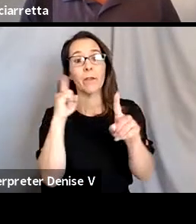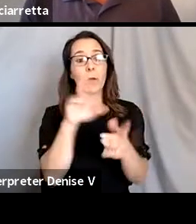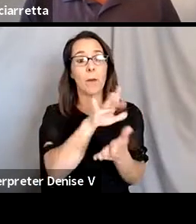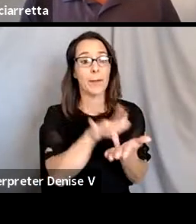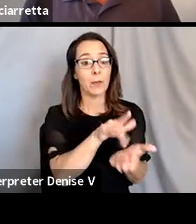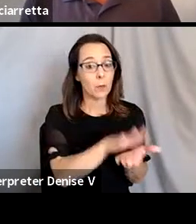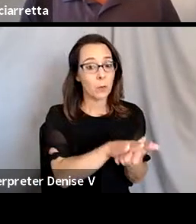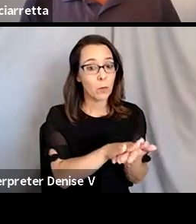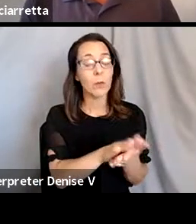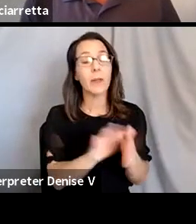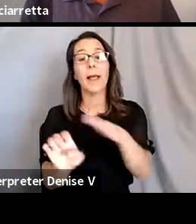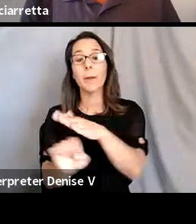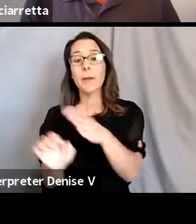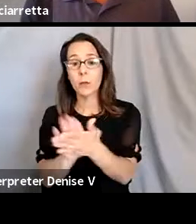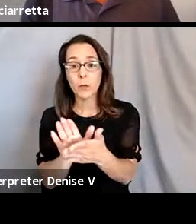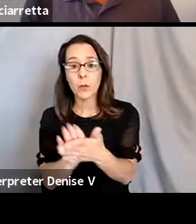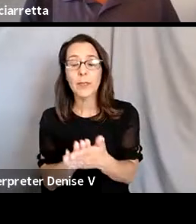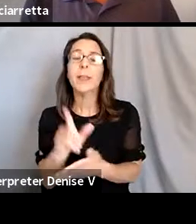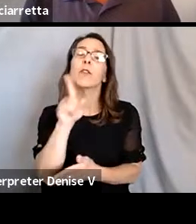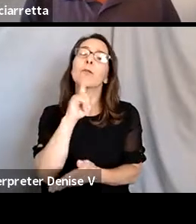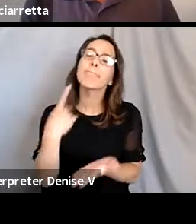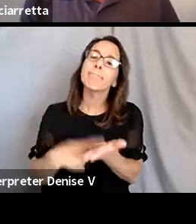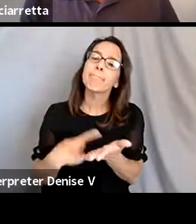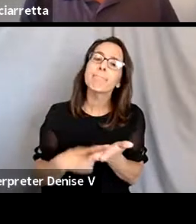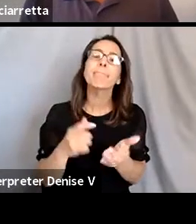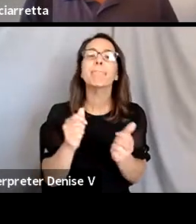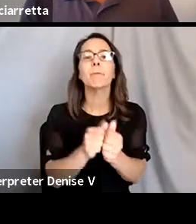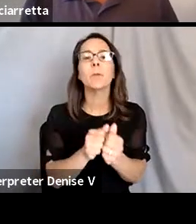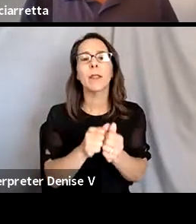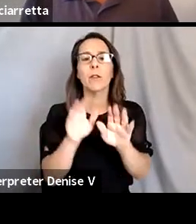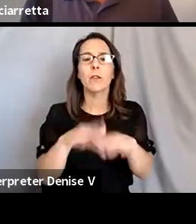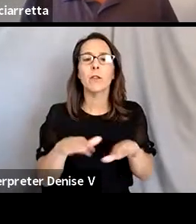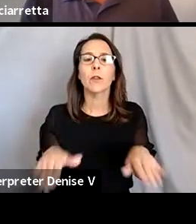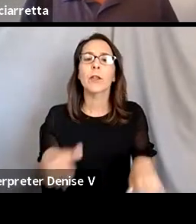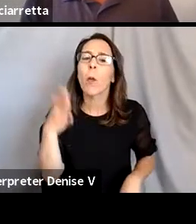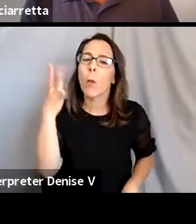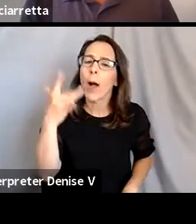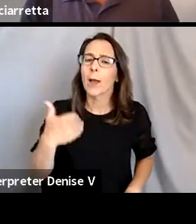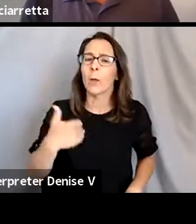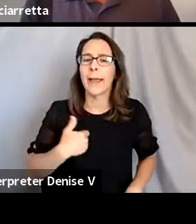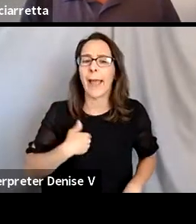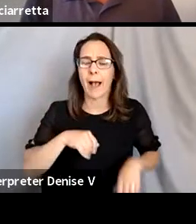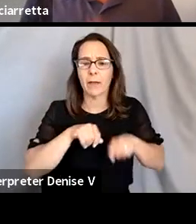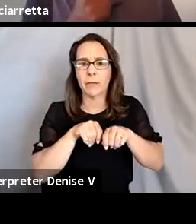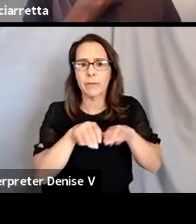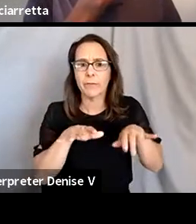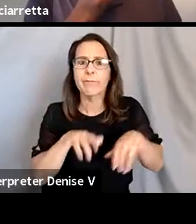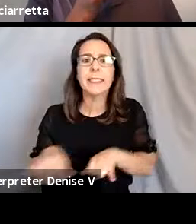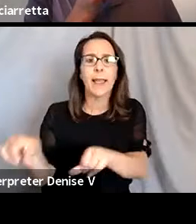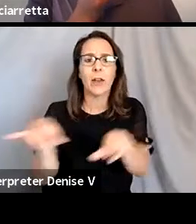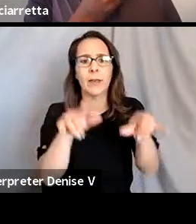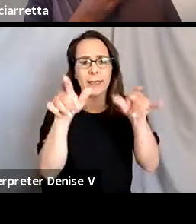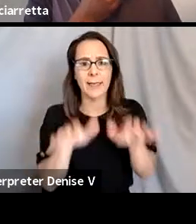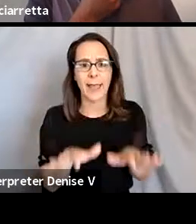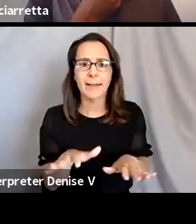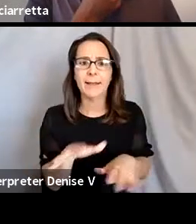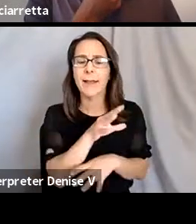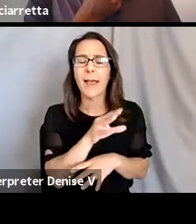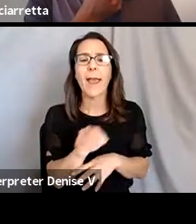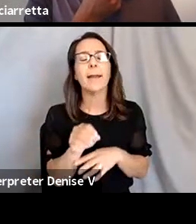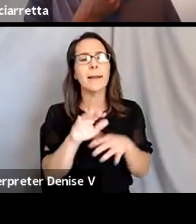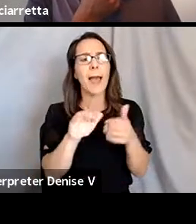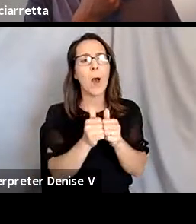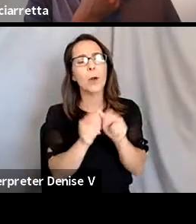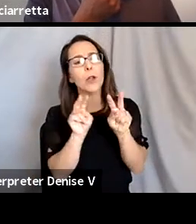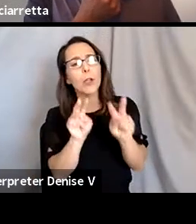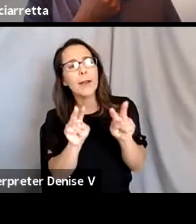help talk to our kids and develop the why about testing and putting your best foot forward, and just looking at it as an opportunity to give